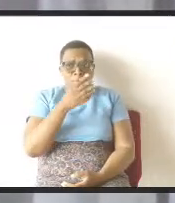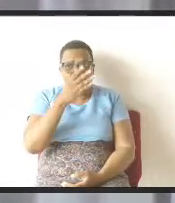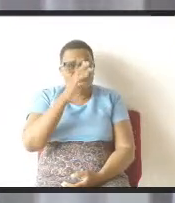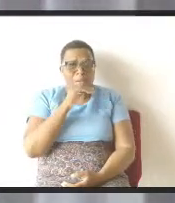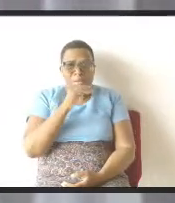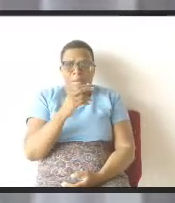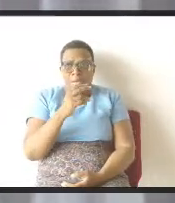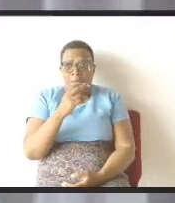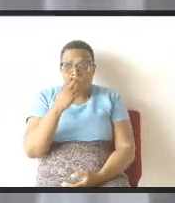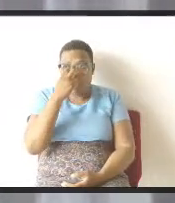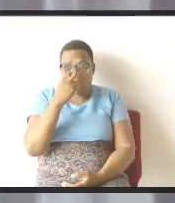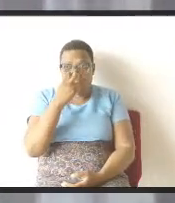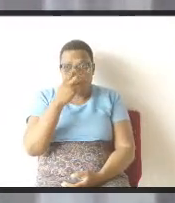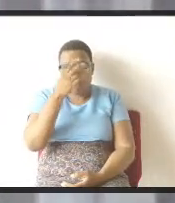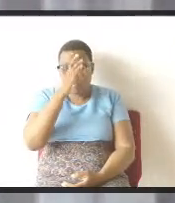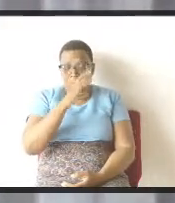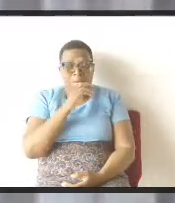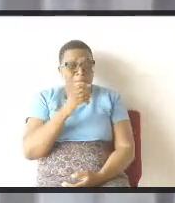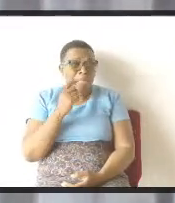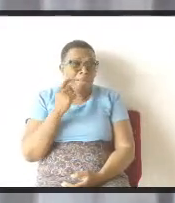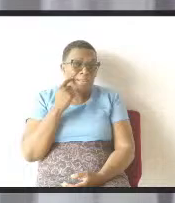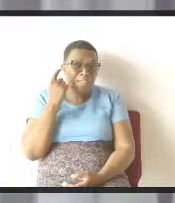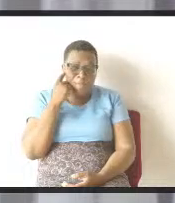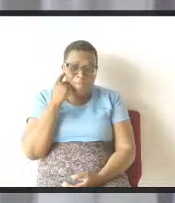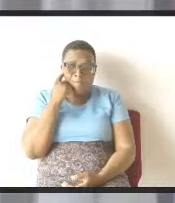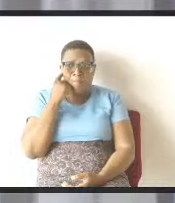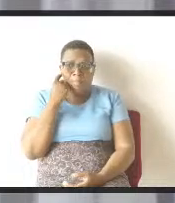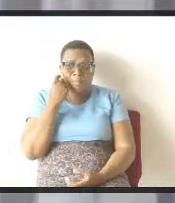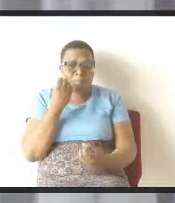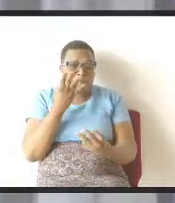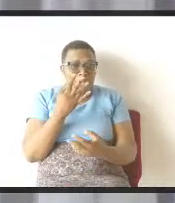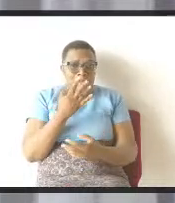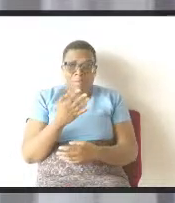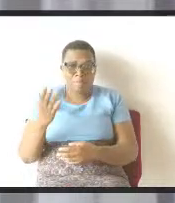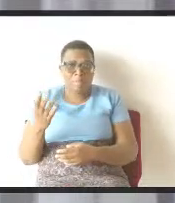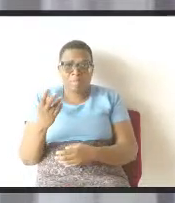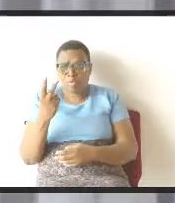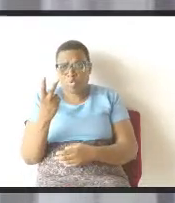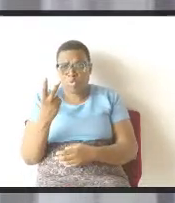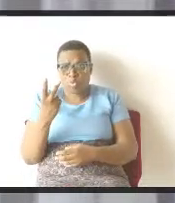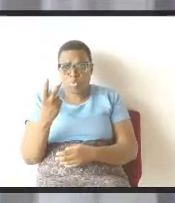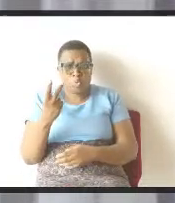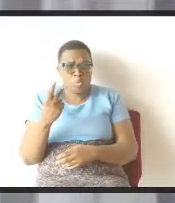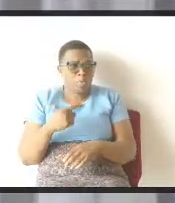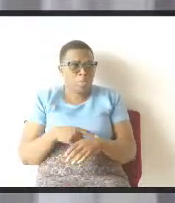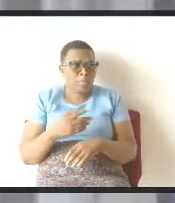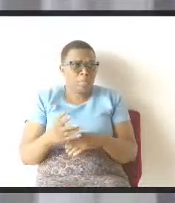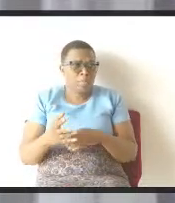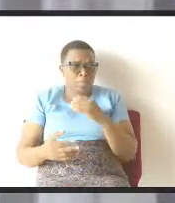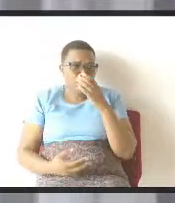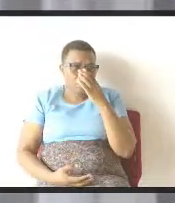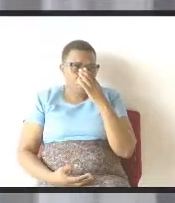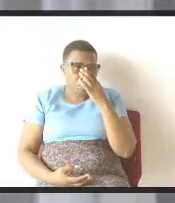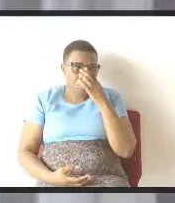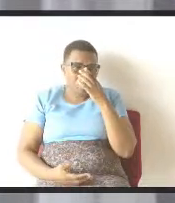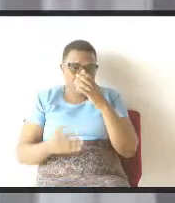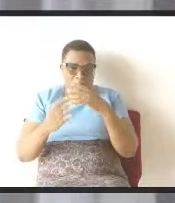deaf. In many of these things, it's a twofold thing. He's building my